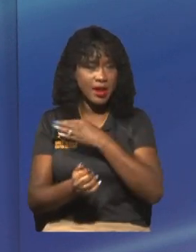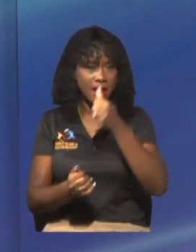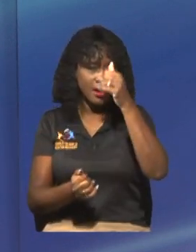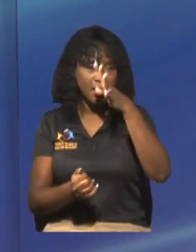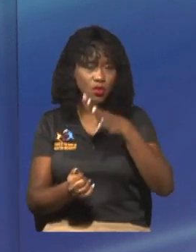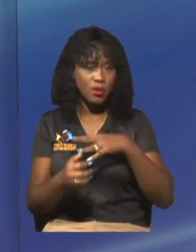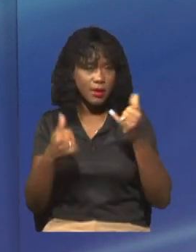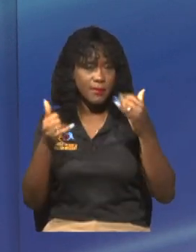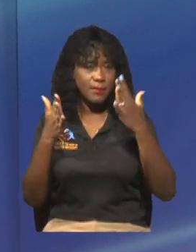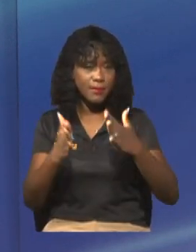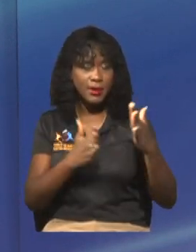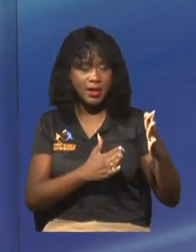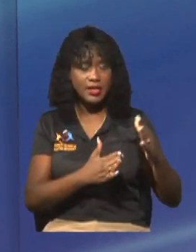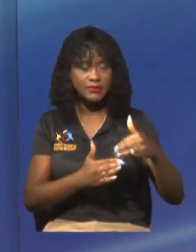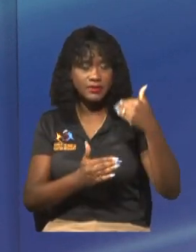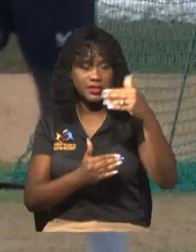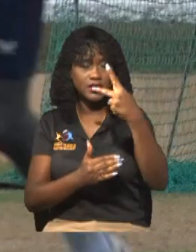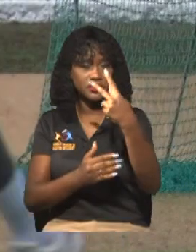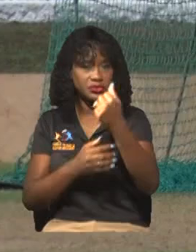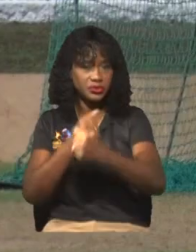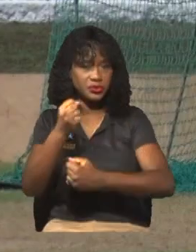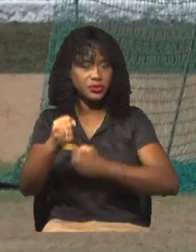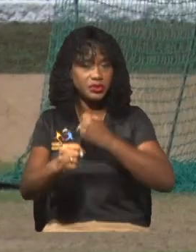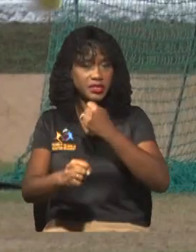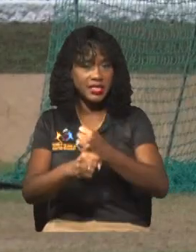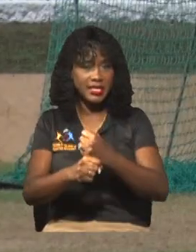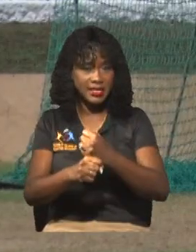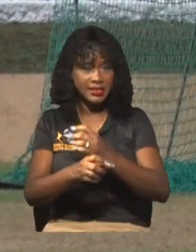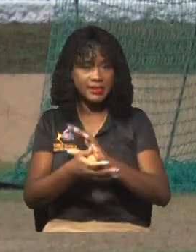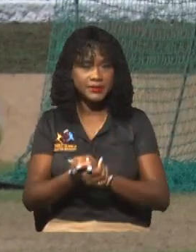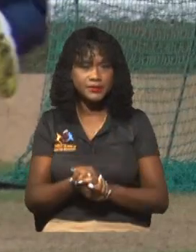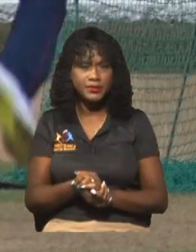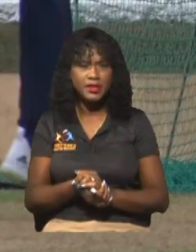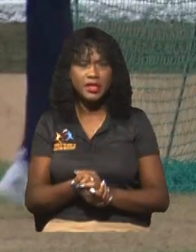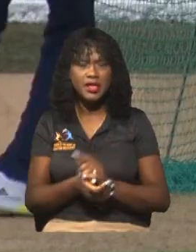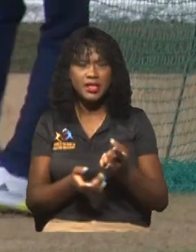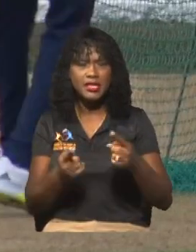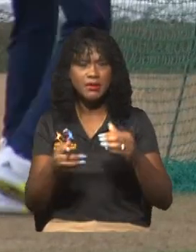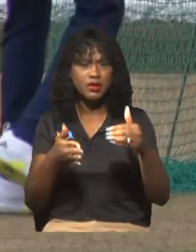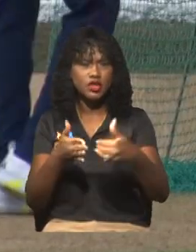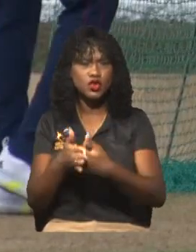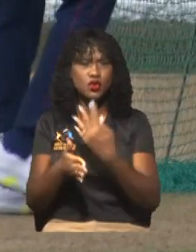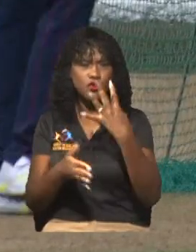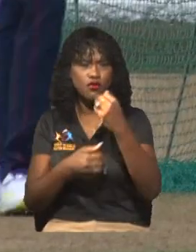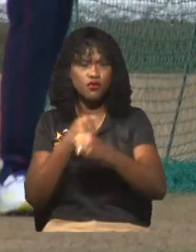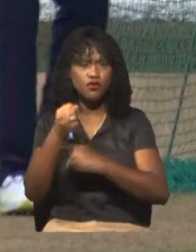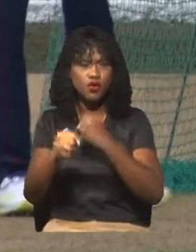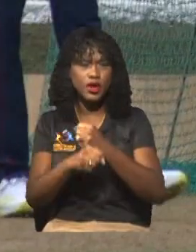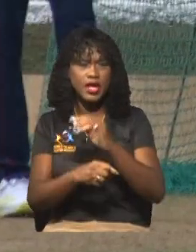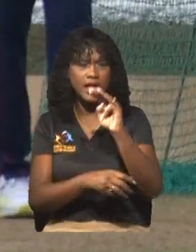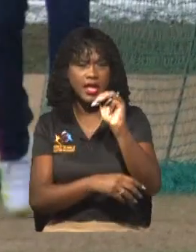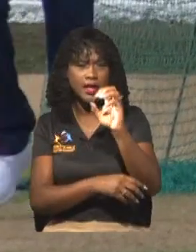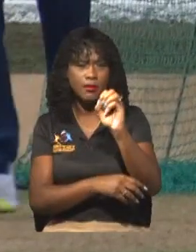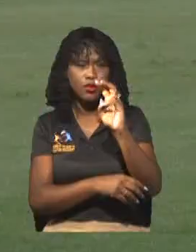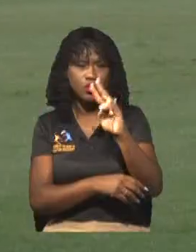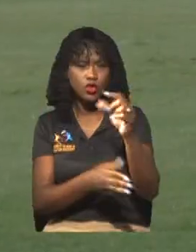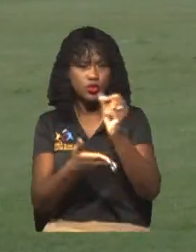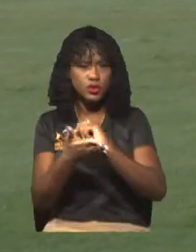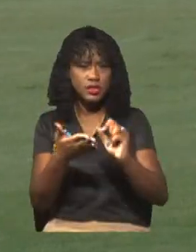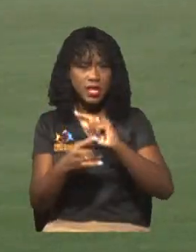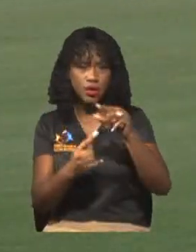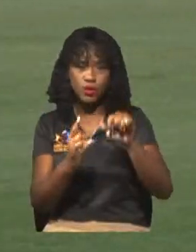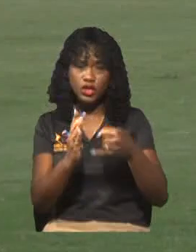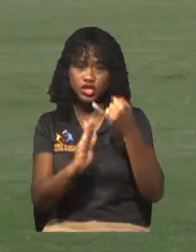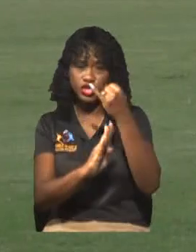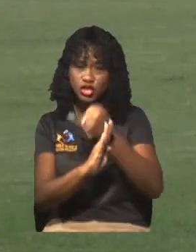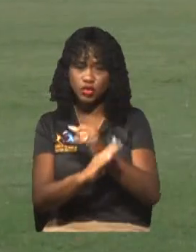women's players for the next 2 years. The achievement comes on the back of a new 4-year Memorandum of Understanding signed in